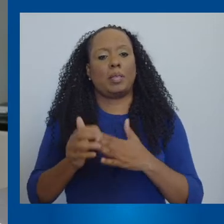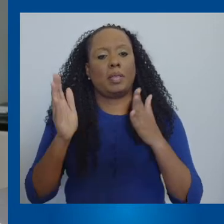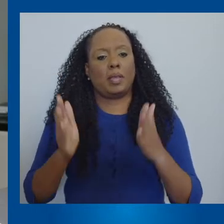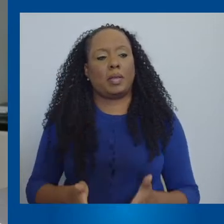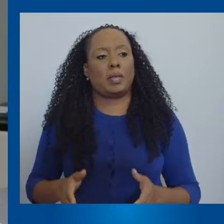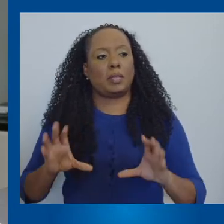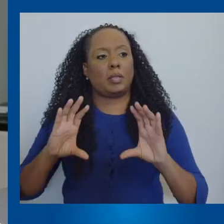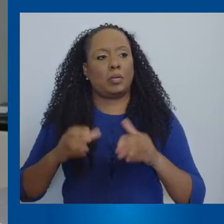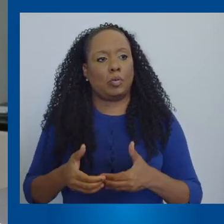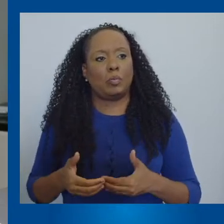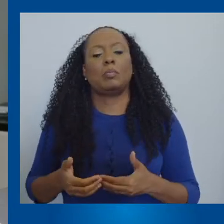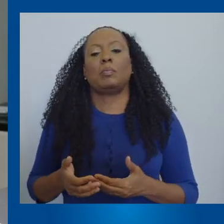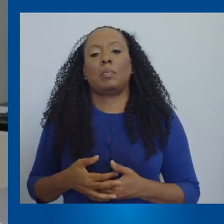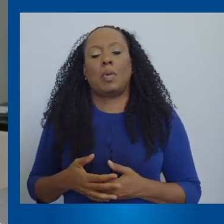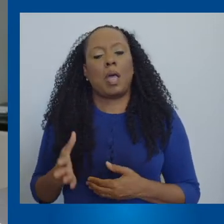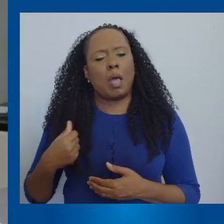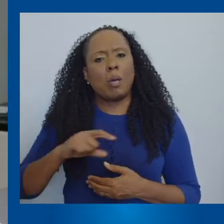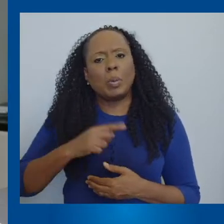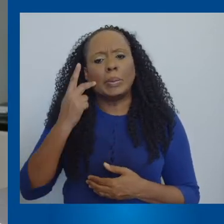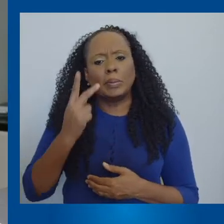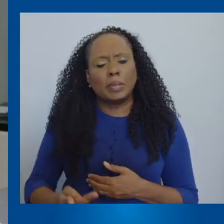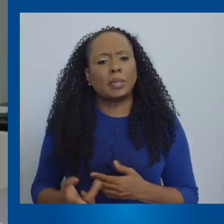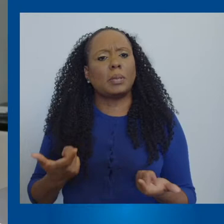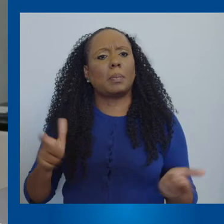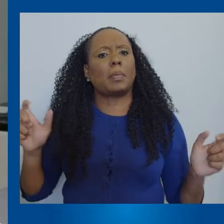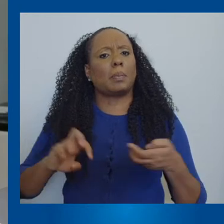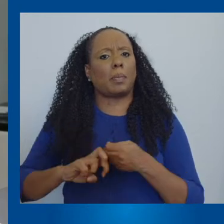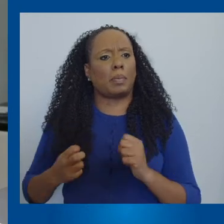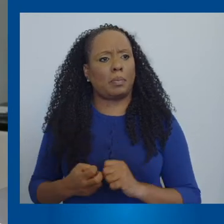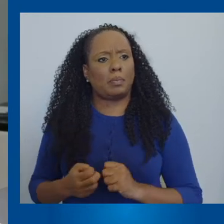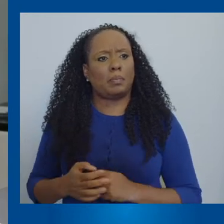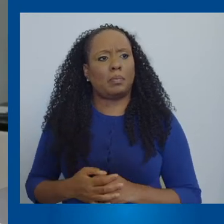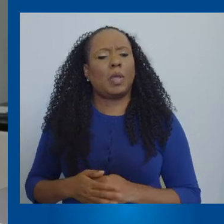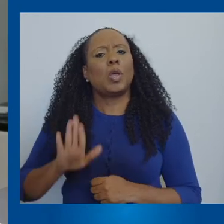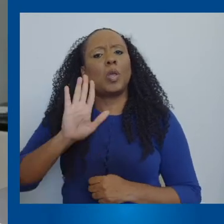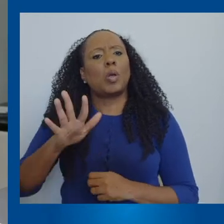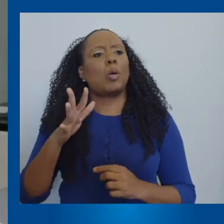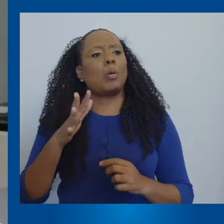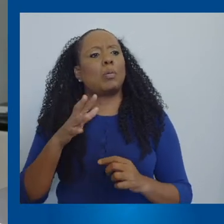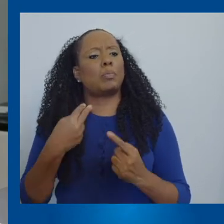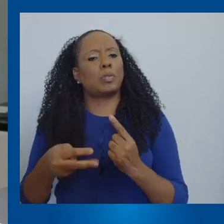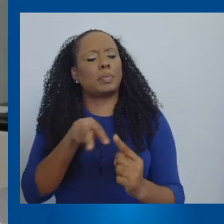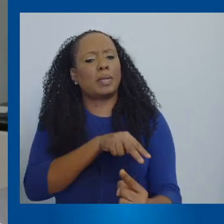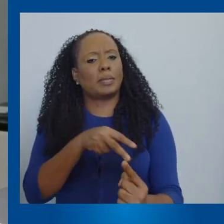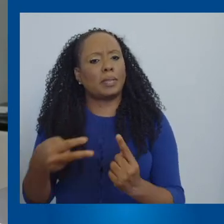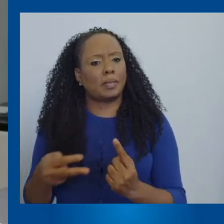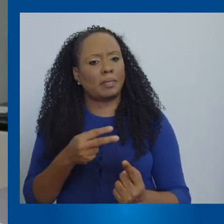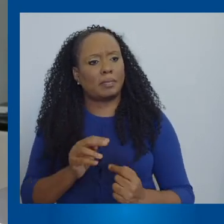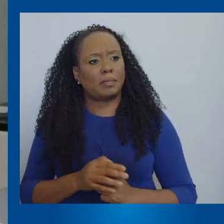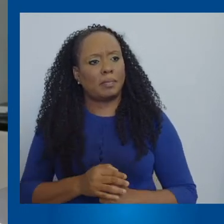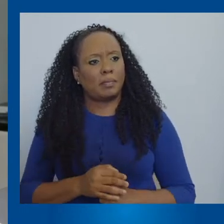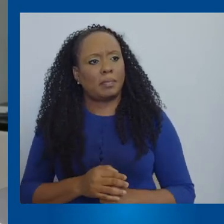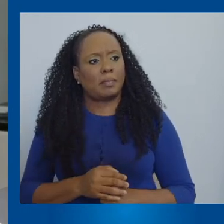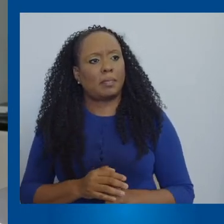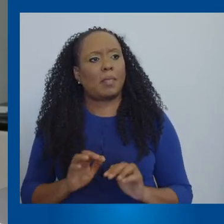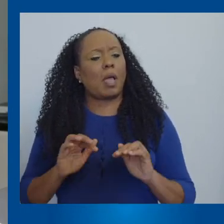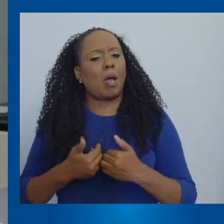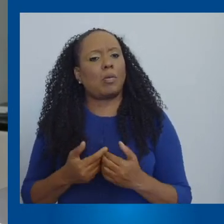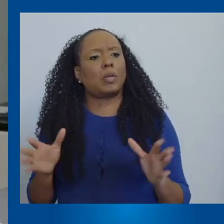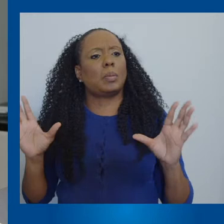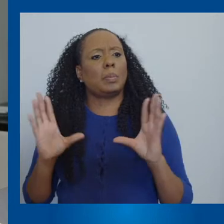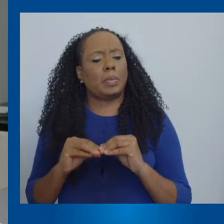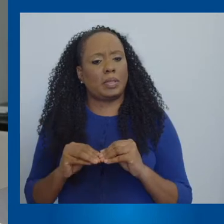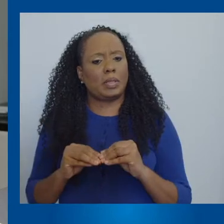highlights the growing challenge of AMR. From the perspective of the GLG group, how will this particular meeting seek to address